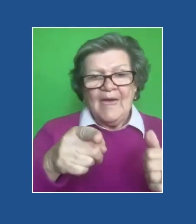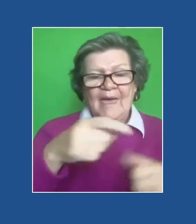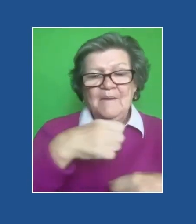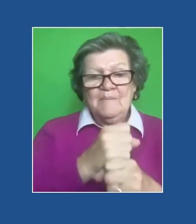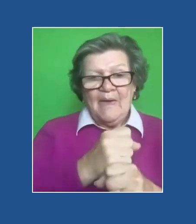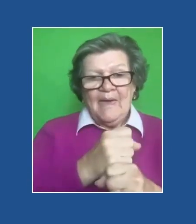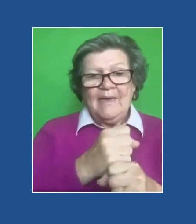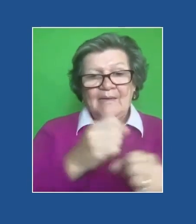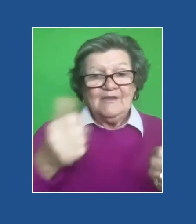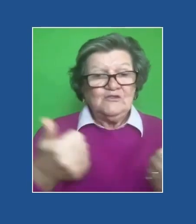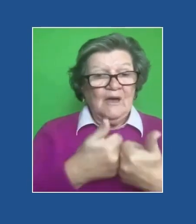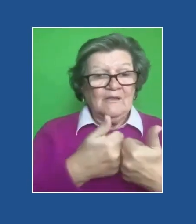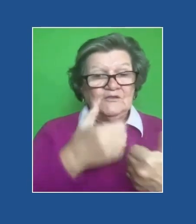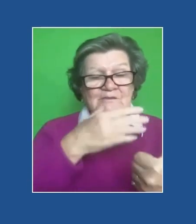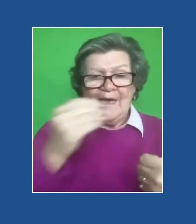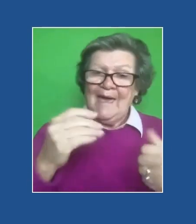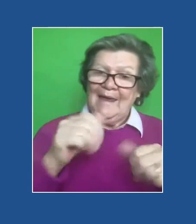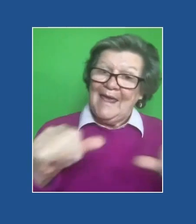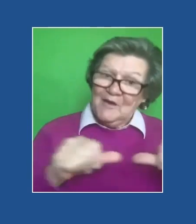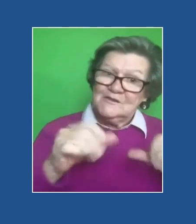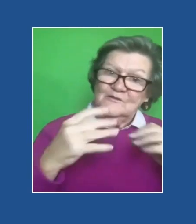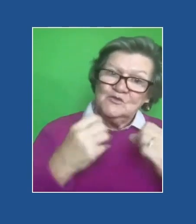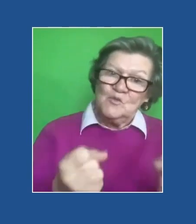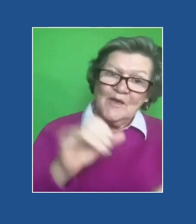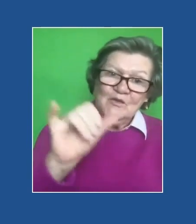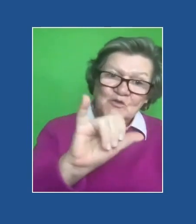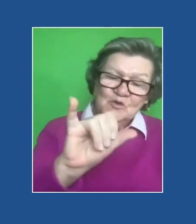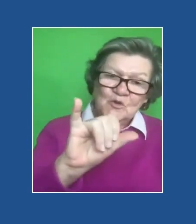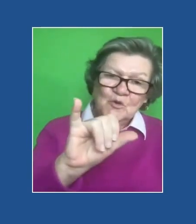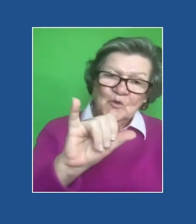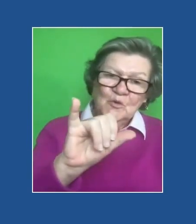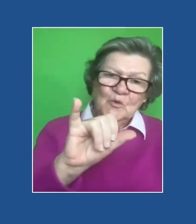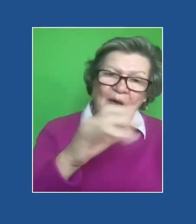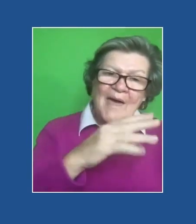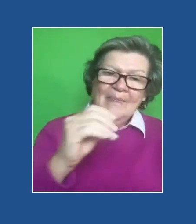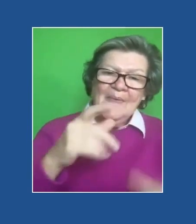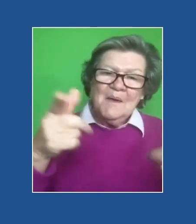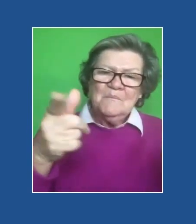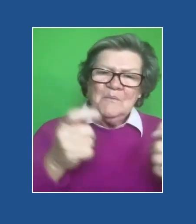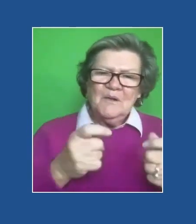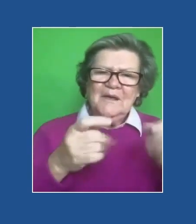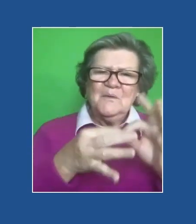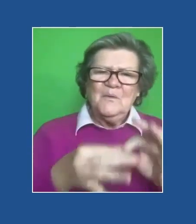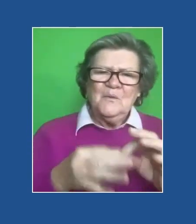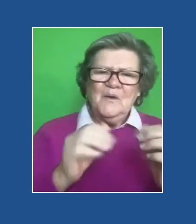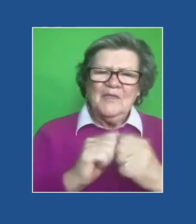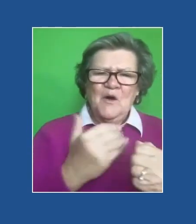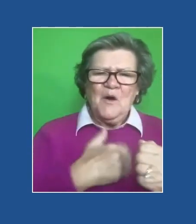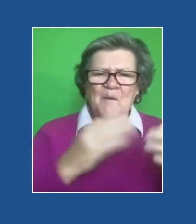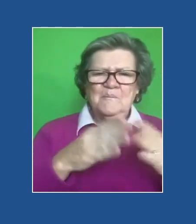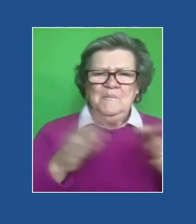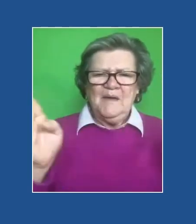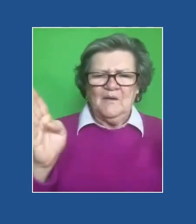challenges and areas of strength, which we can then pull into our larger DBT treatment